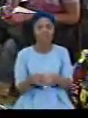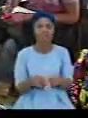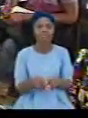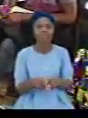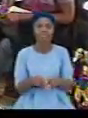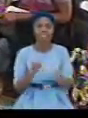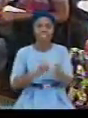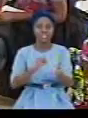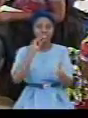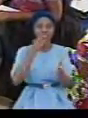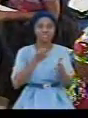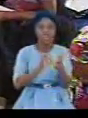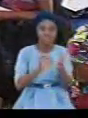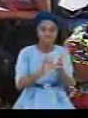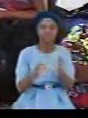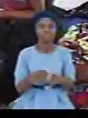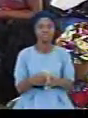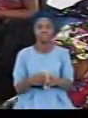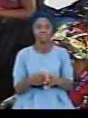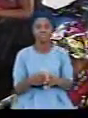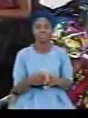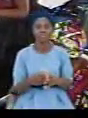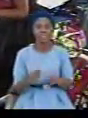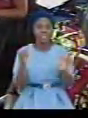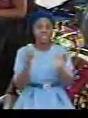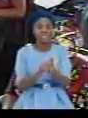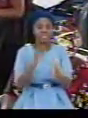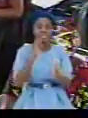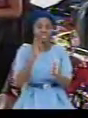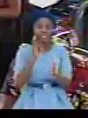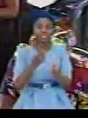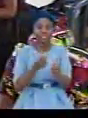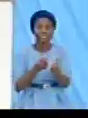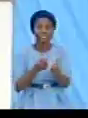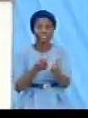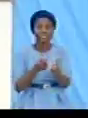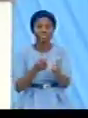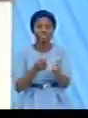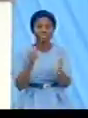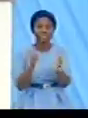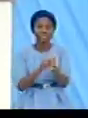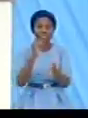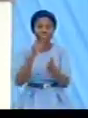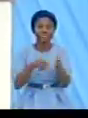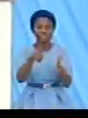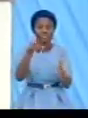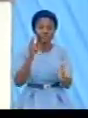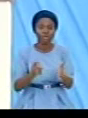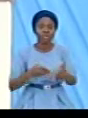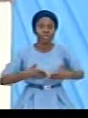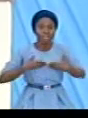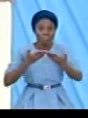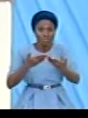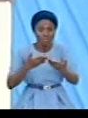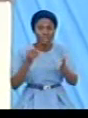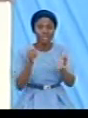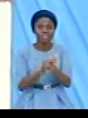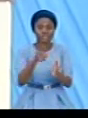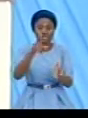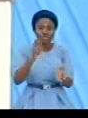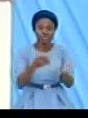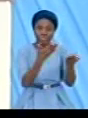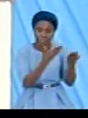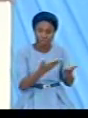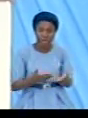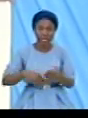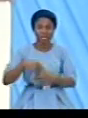must confess. That's what you must bring out. We have in the same spirit of faith,